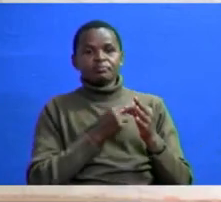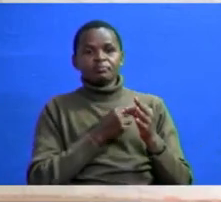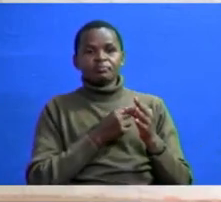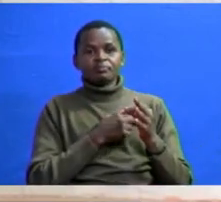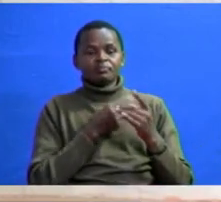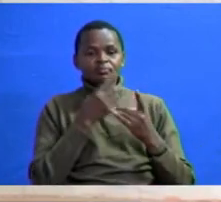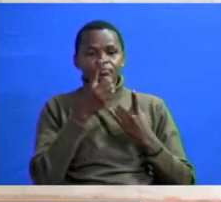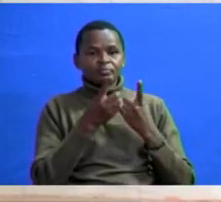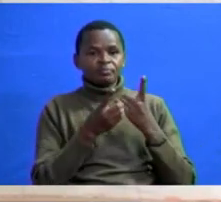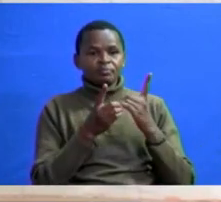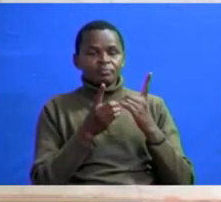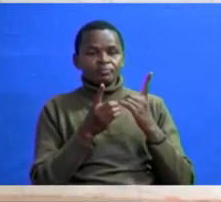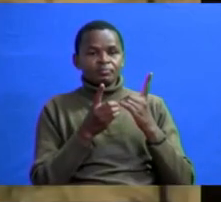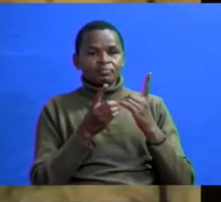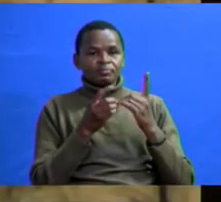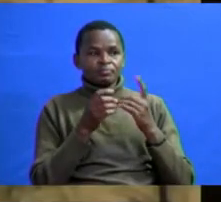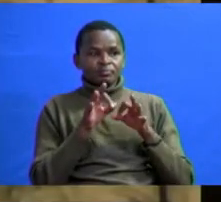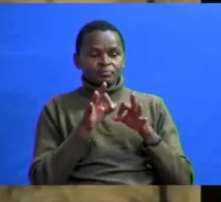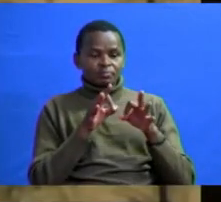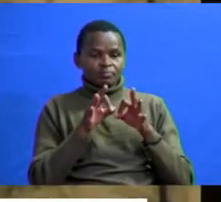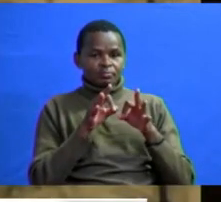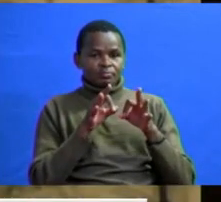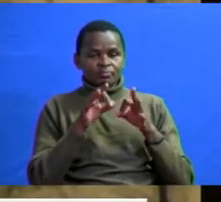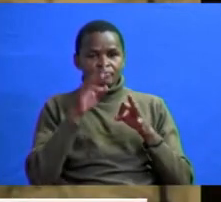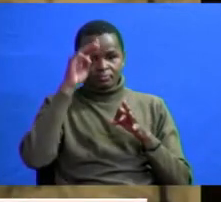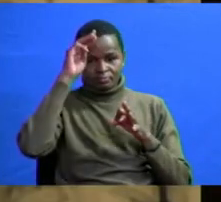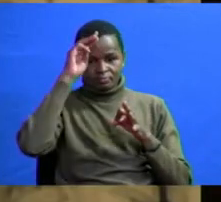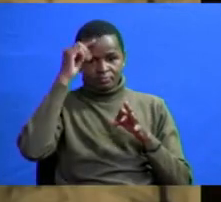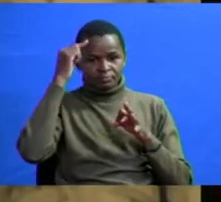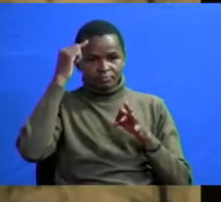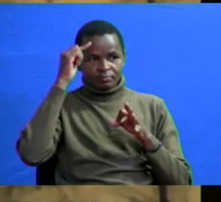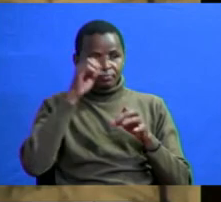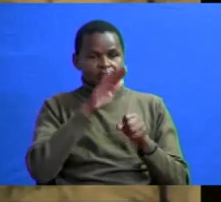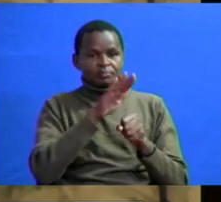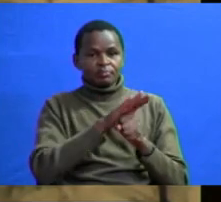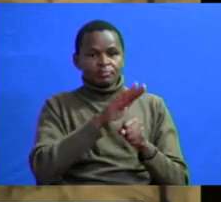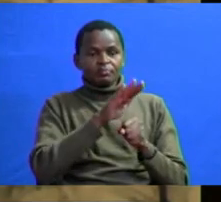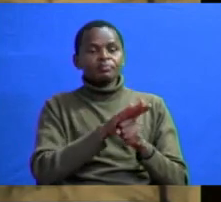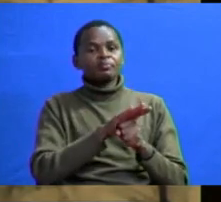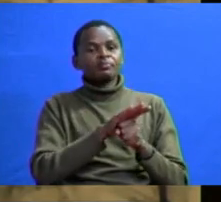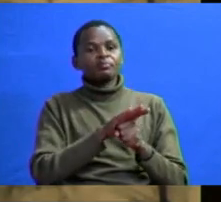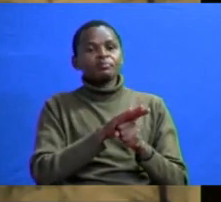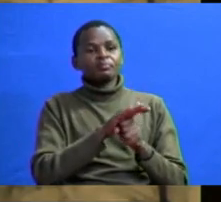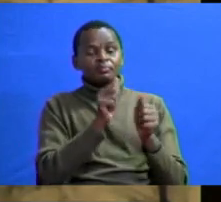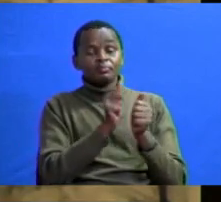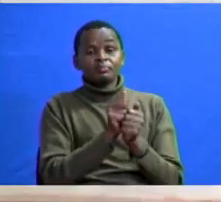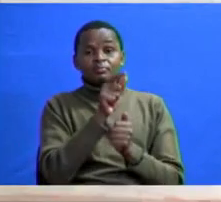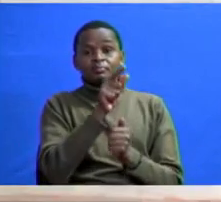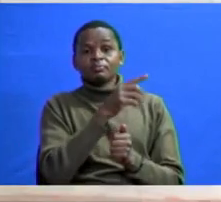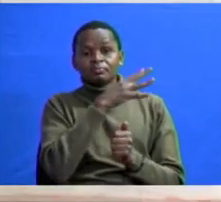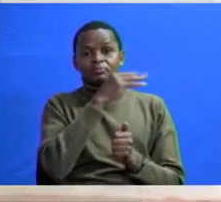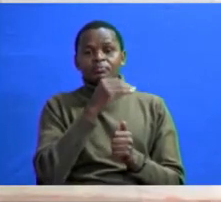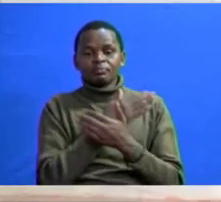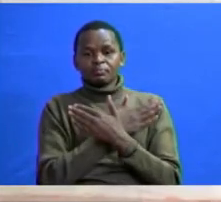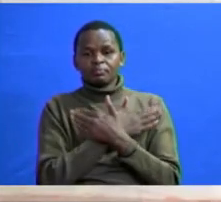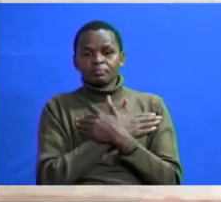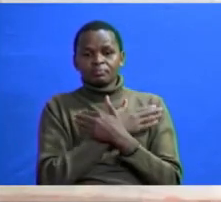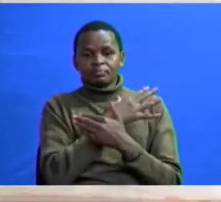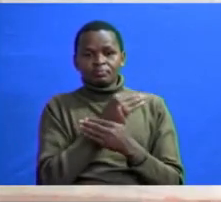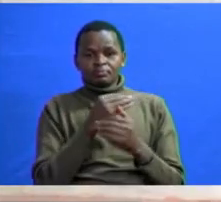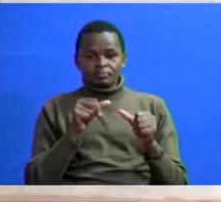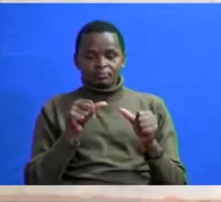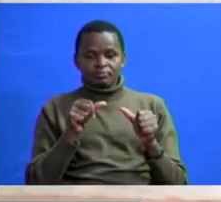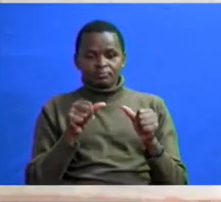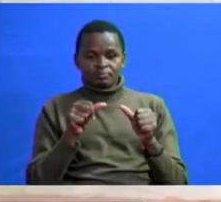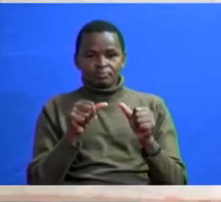conversation. Thank you for shedding more light on mental health. We're looking forward to have more conversations with you and your colleagues as we continue to push